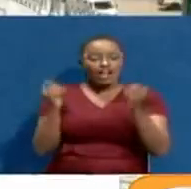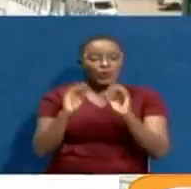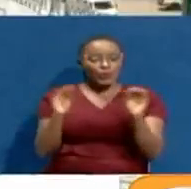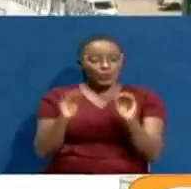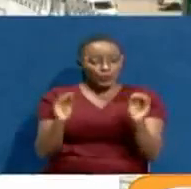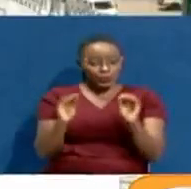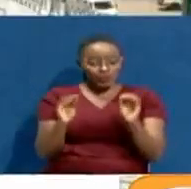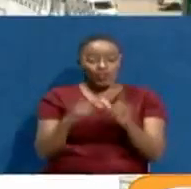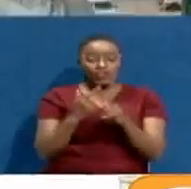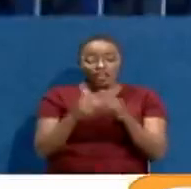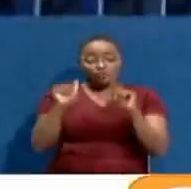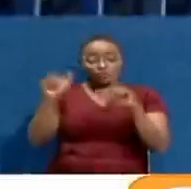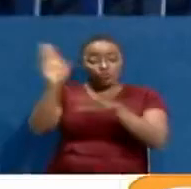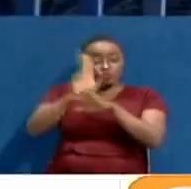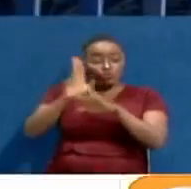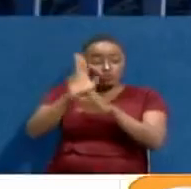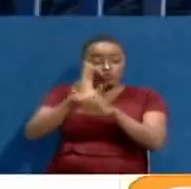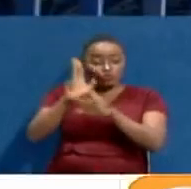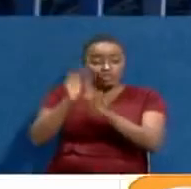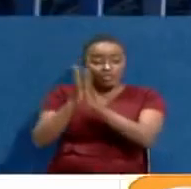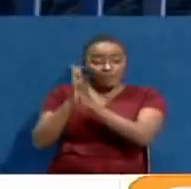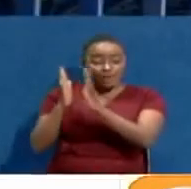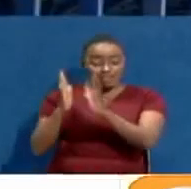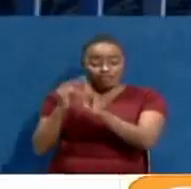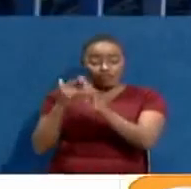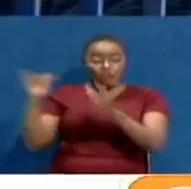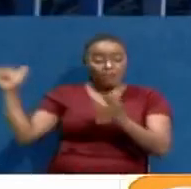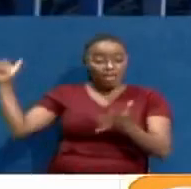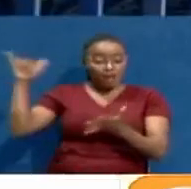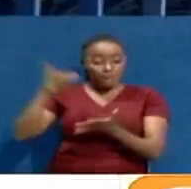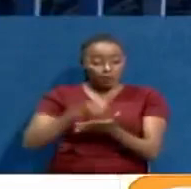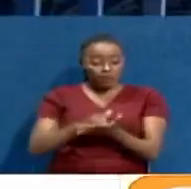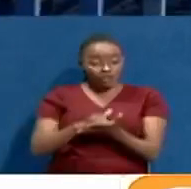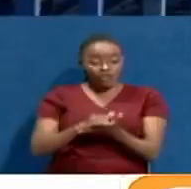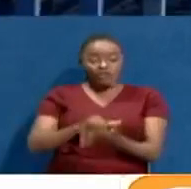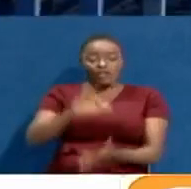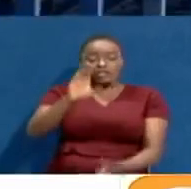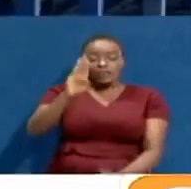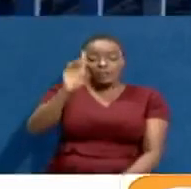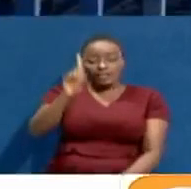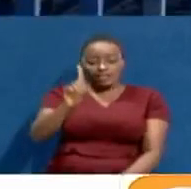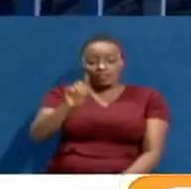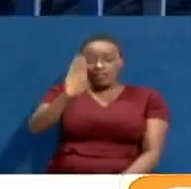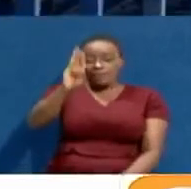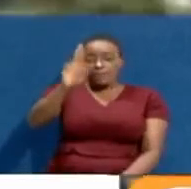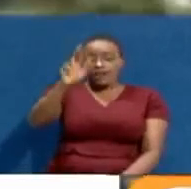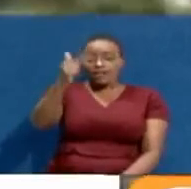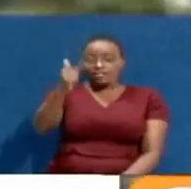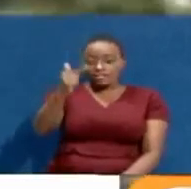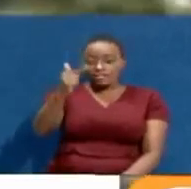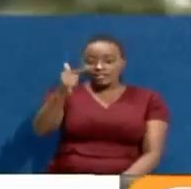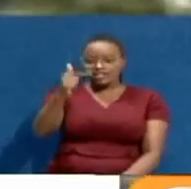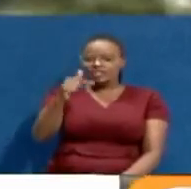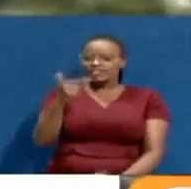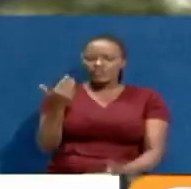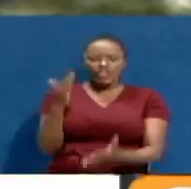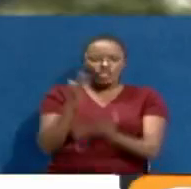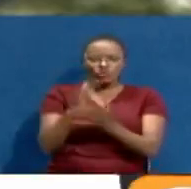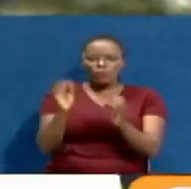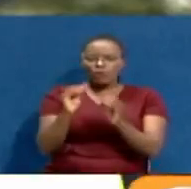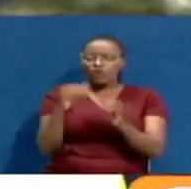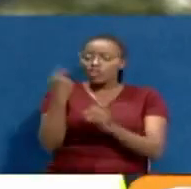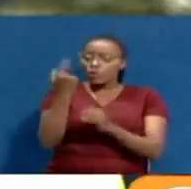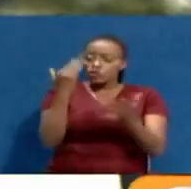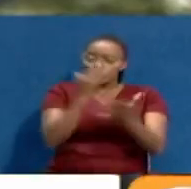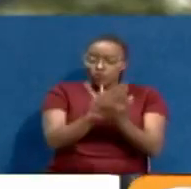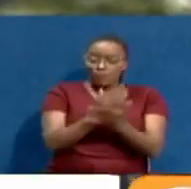vehicle, they can still use the buses from the airport to the CBD, BRT, non-stop only in